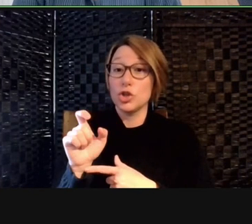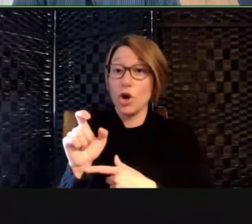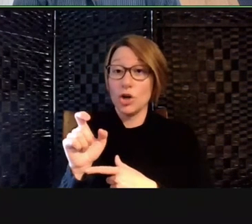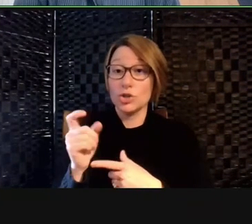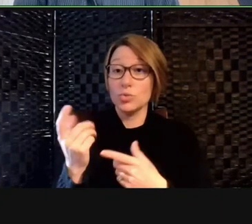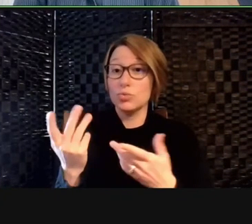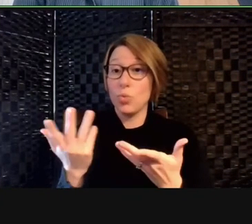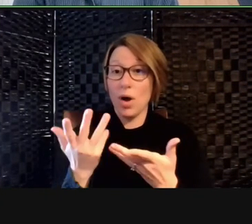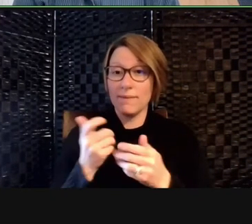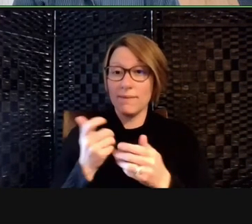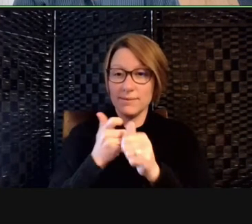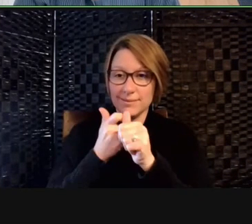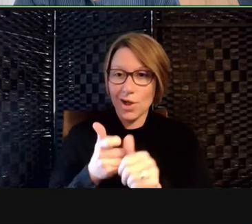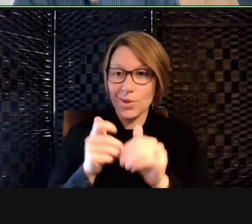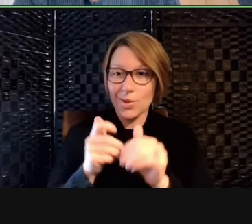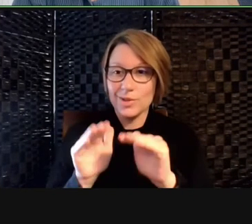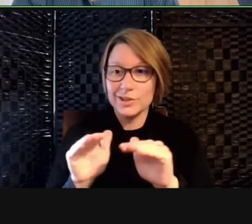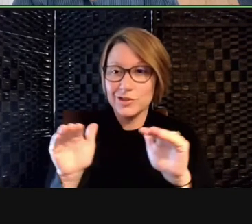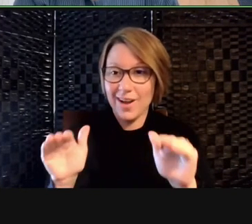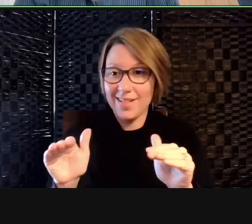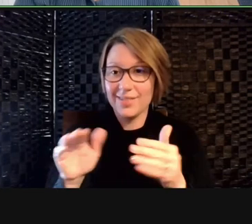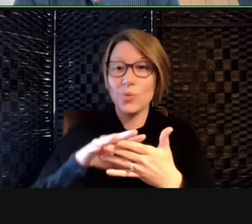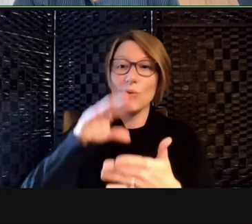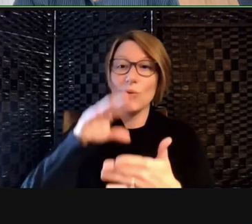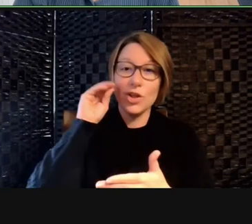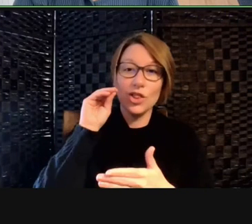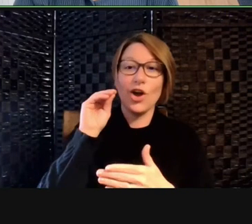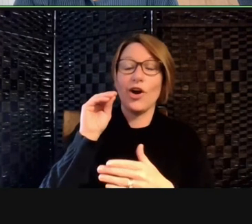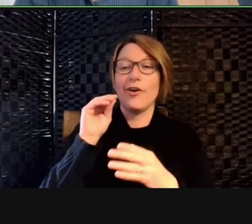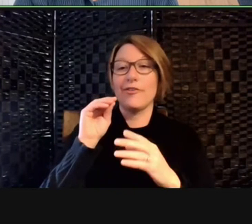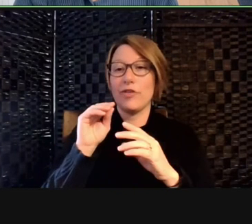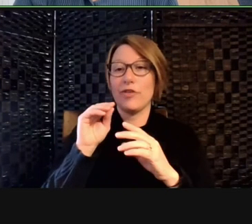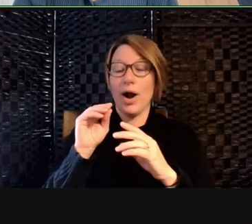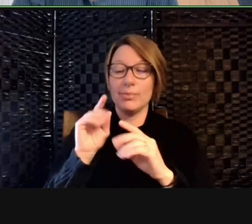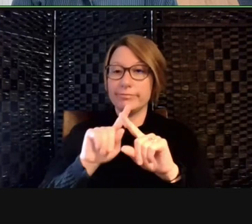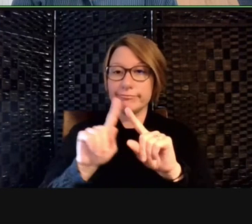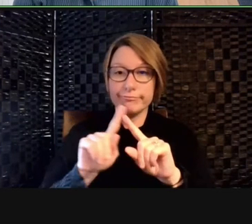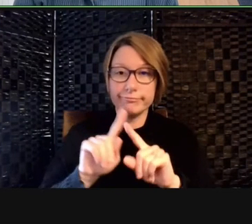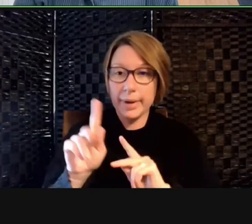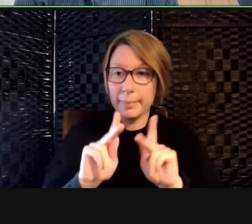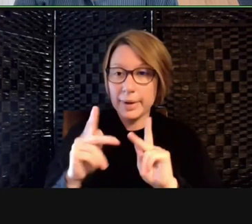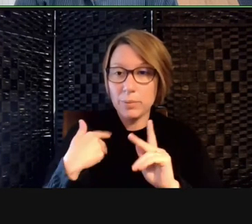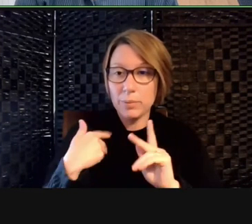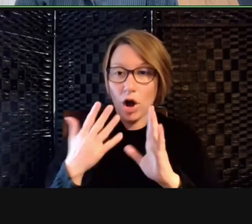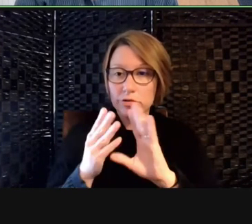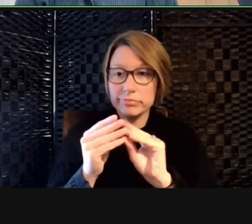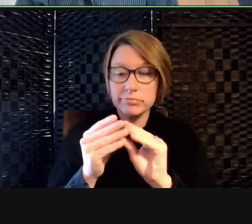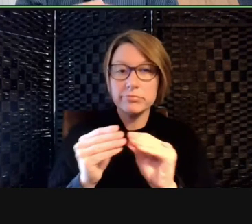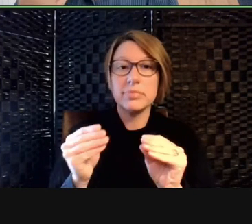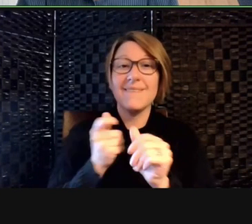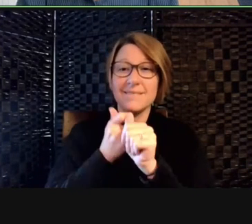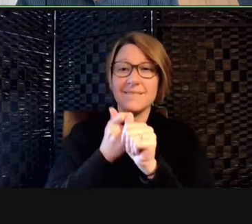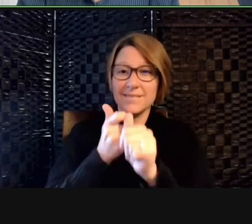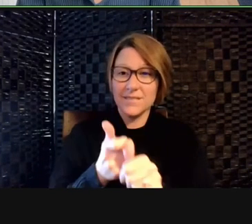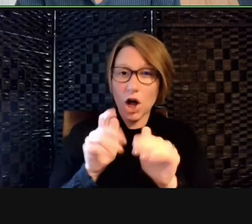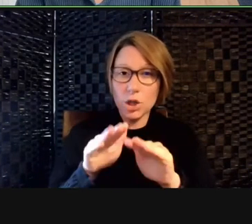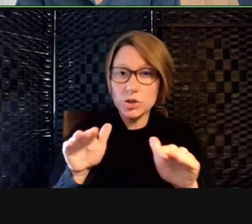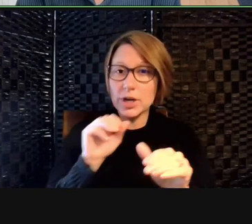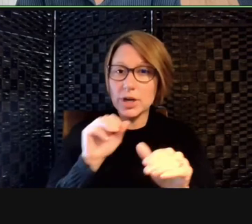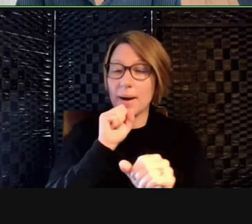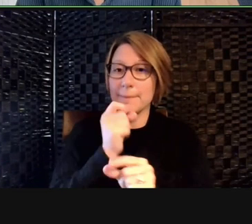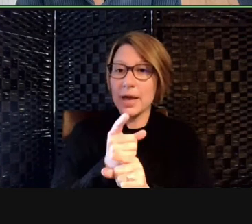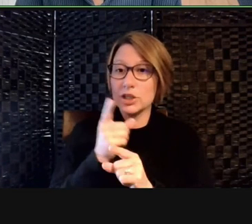child. So, and we've all learned that from David Brown and from Jan van Dijk and Kathy Nelson and others. Following the child is going to ensure that the child's motivated